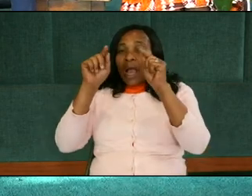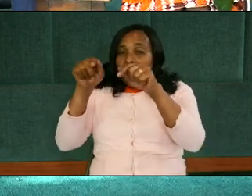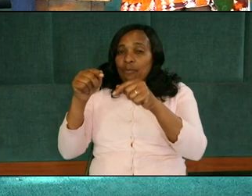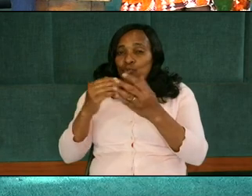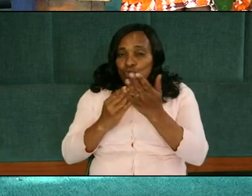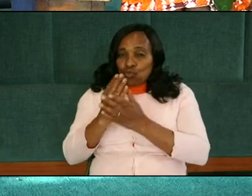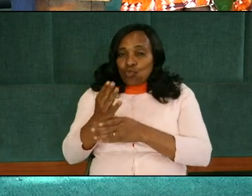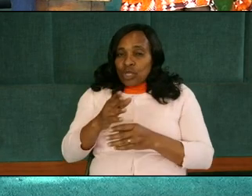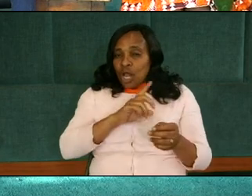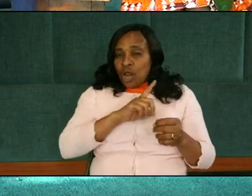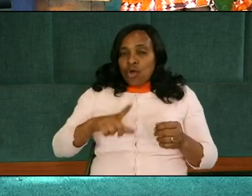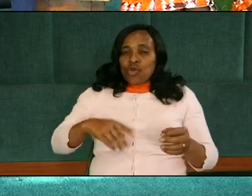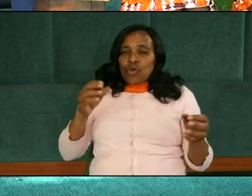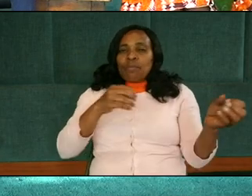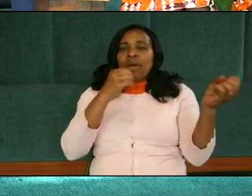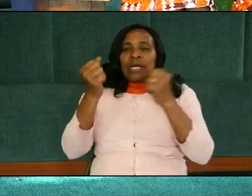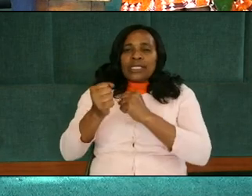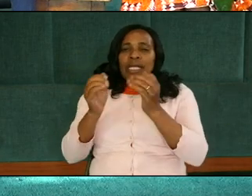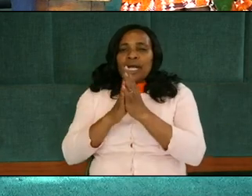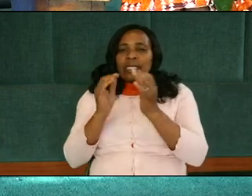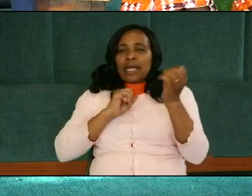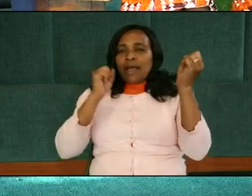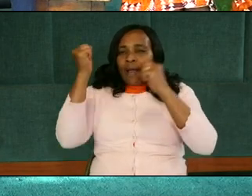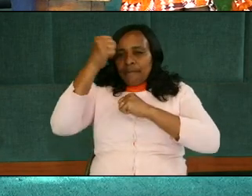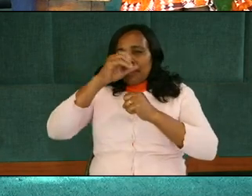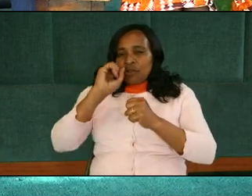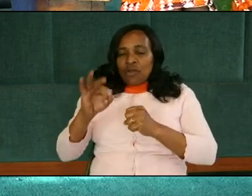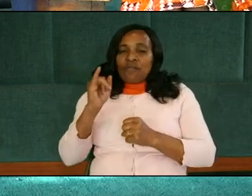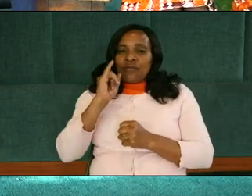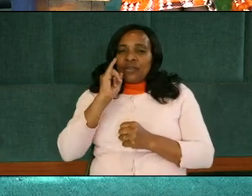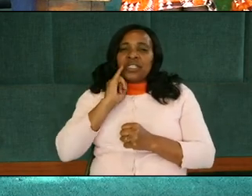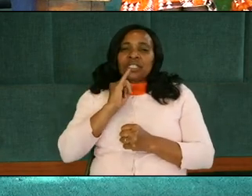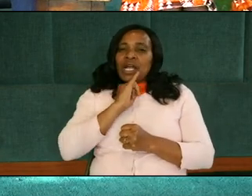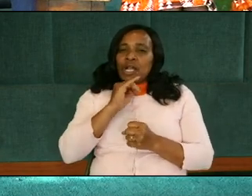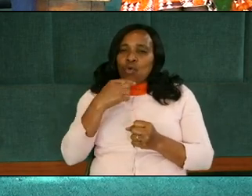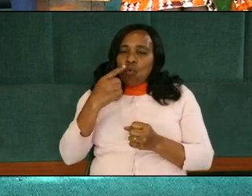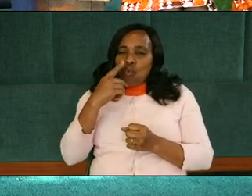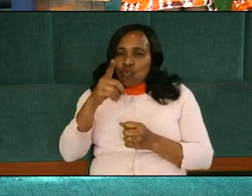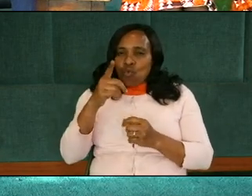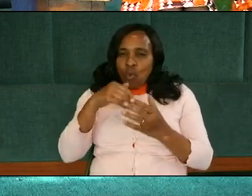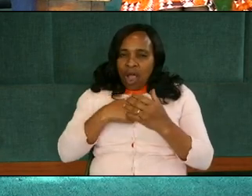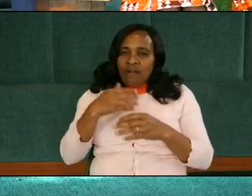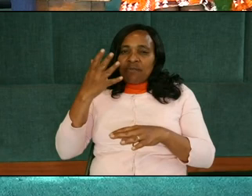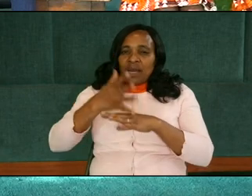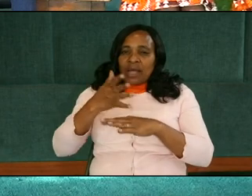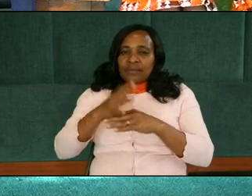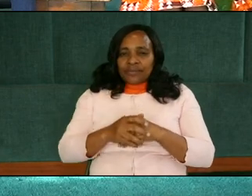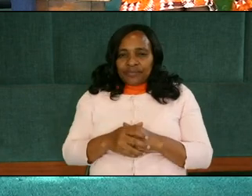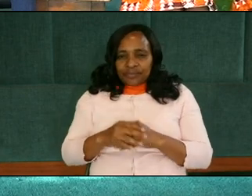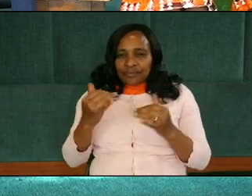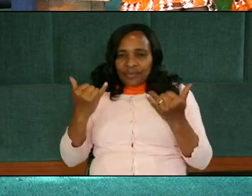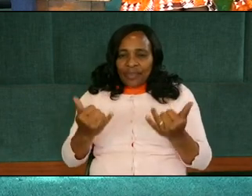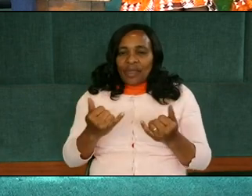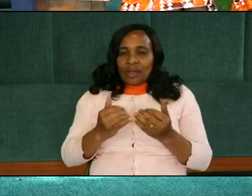Almighty, the God of the armies of Israel, whom you have defied." Now